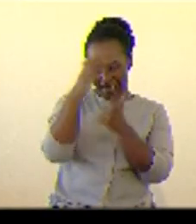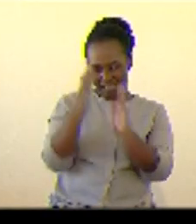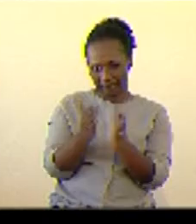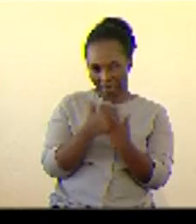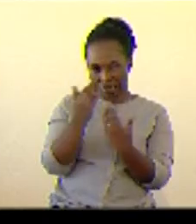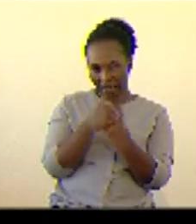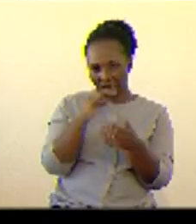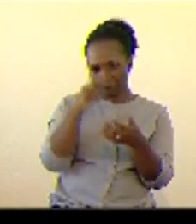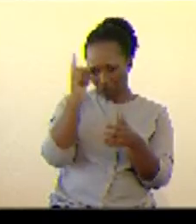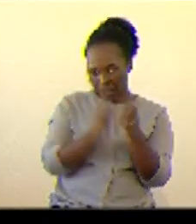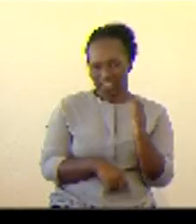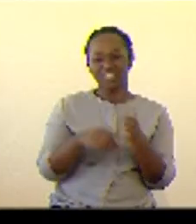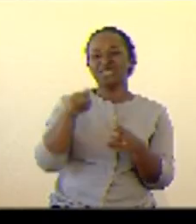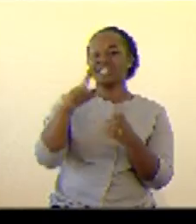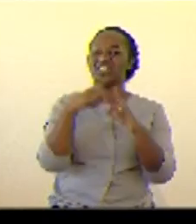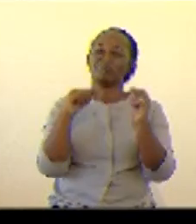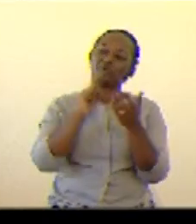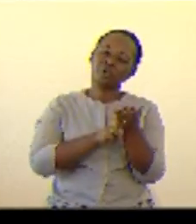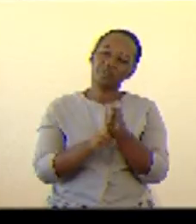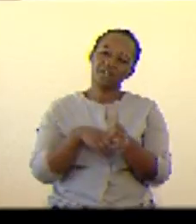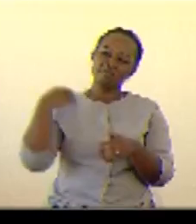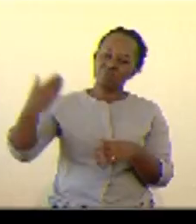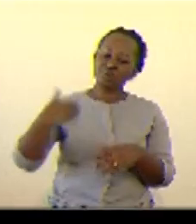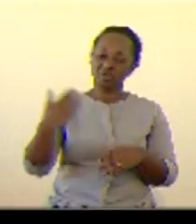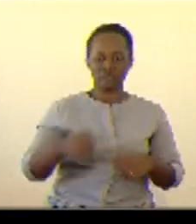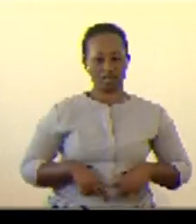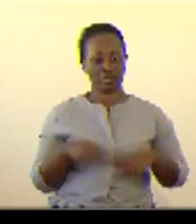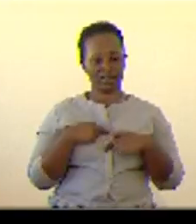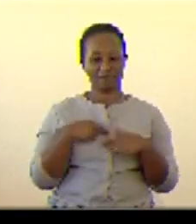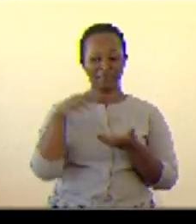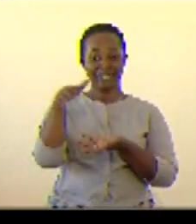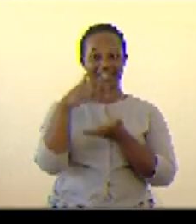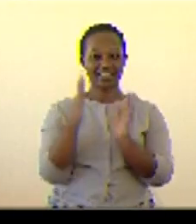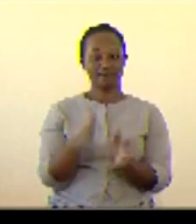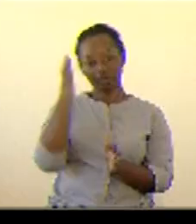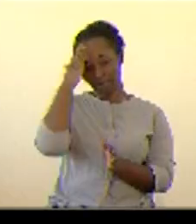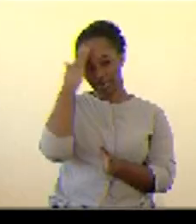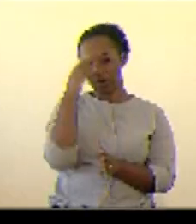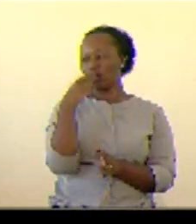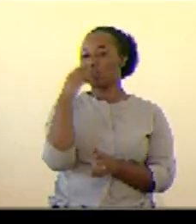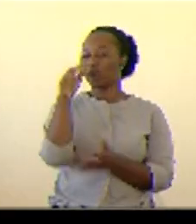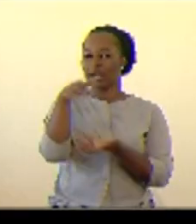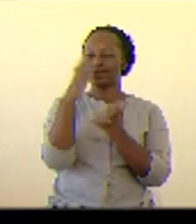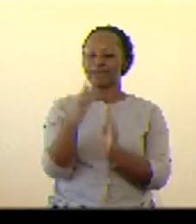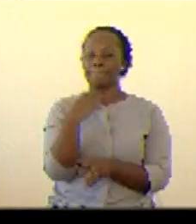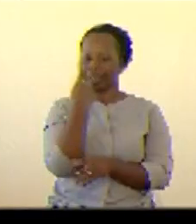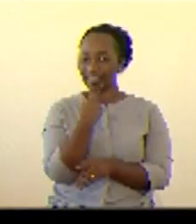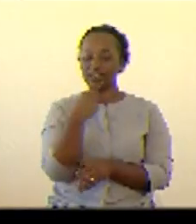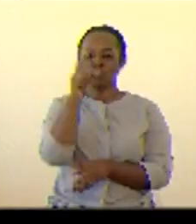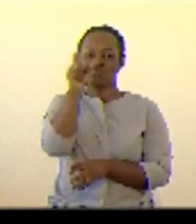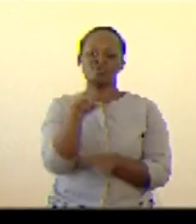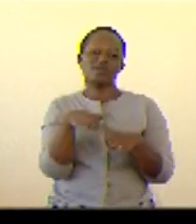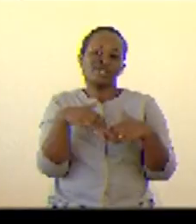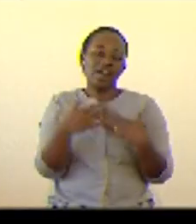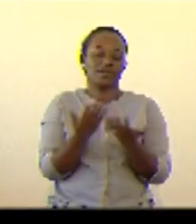use in everyday life. Customer care. A customer, you know who a customer is. A person or any business